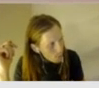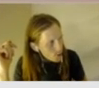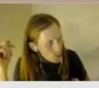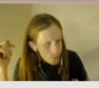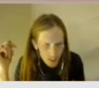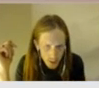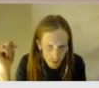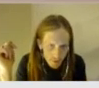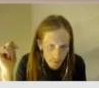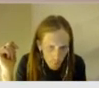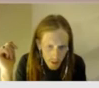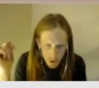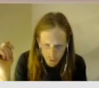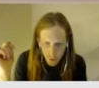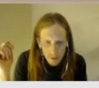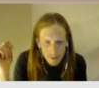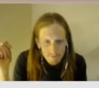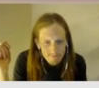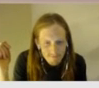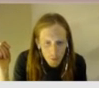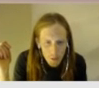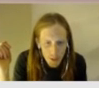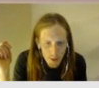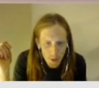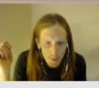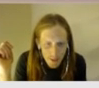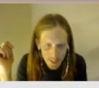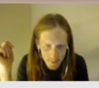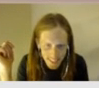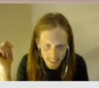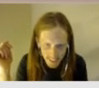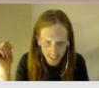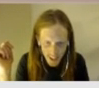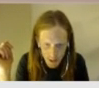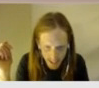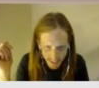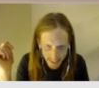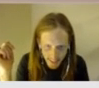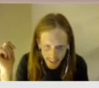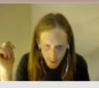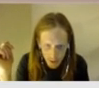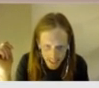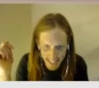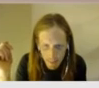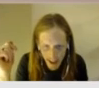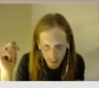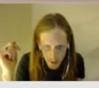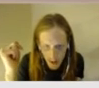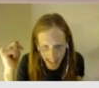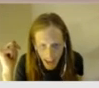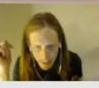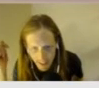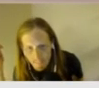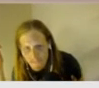what do you hope to achieve with your photos? What do you hope that when somebody sees it on the other end, what's the impact? What do you